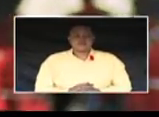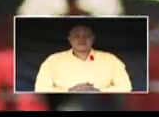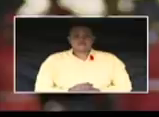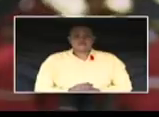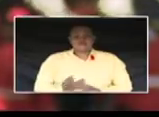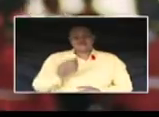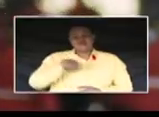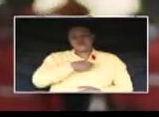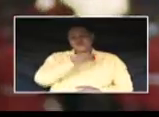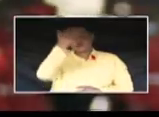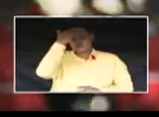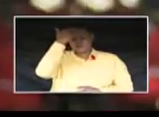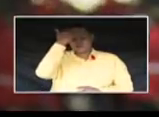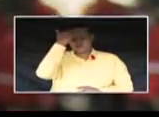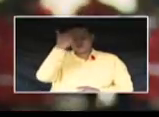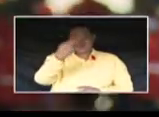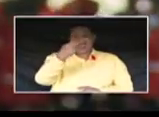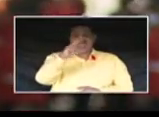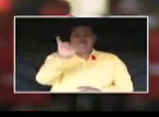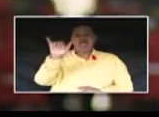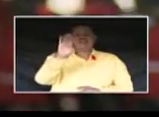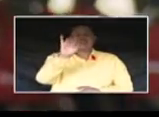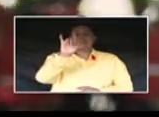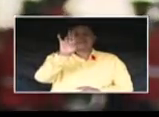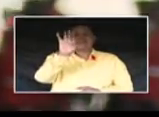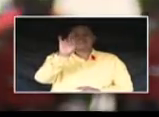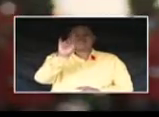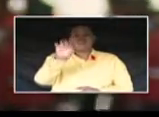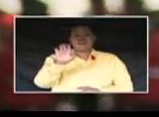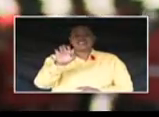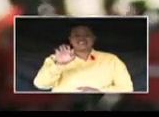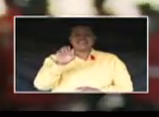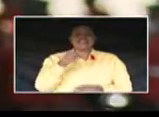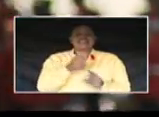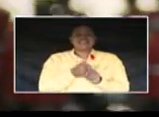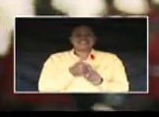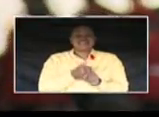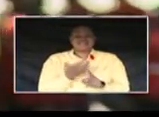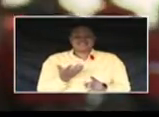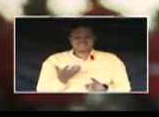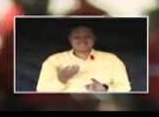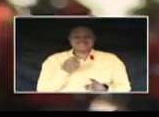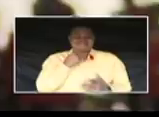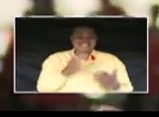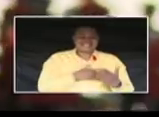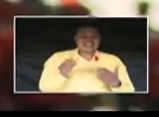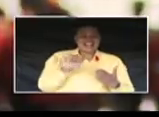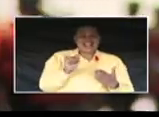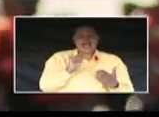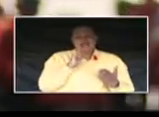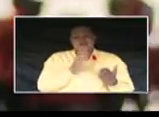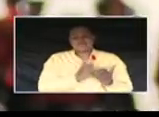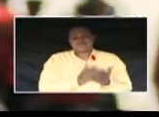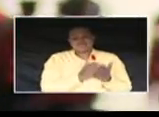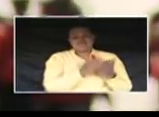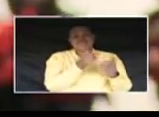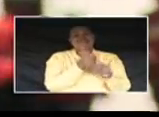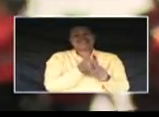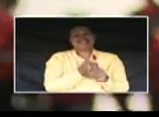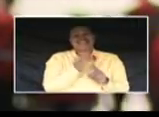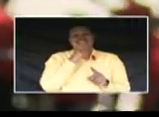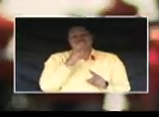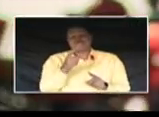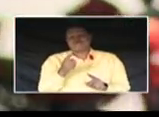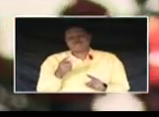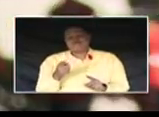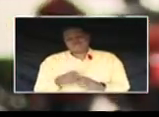And we know Harry Belafonte His Excellency is the Governor famous General, for songs acting like in the Banana accordance with the Boat provisions of the and National Deo.